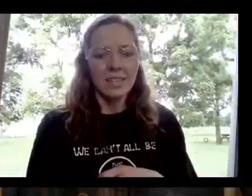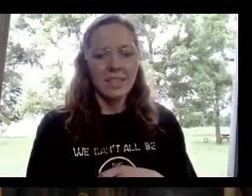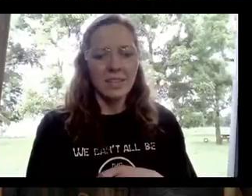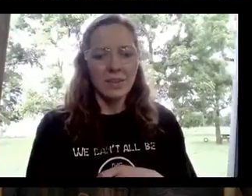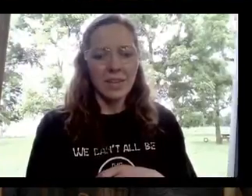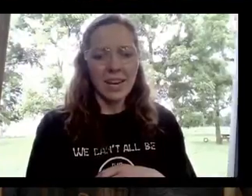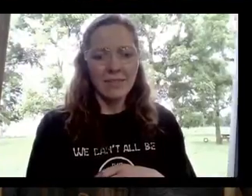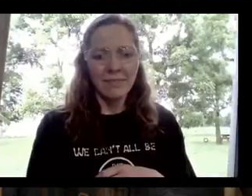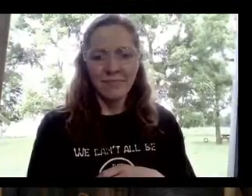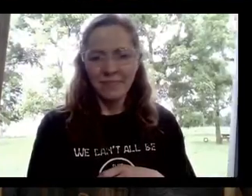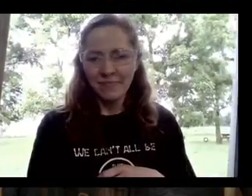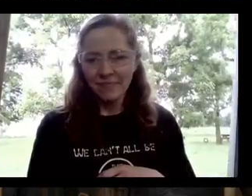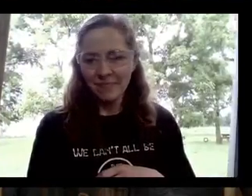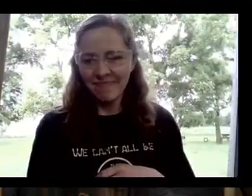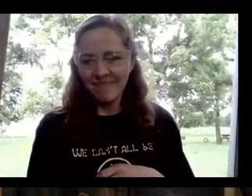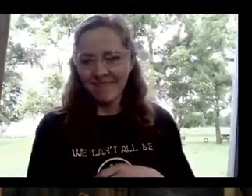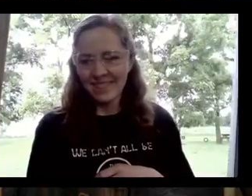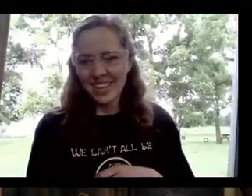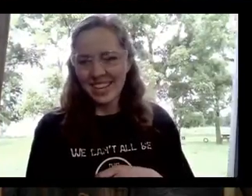So, yeah.